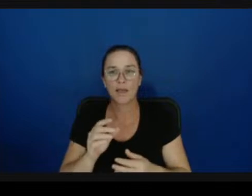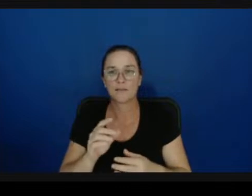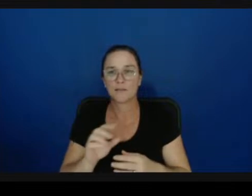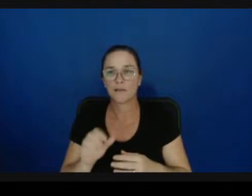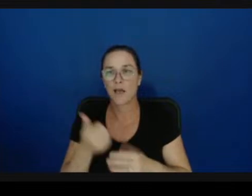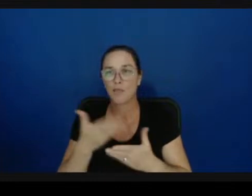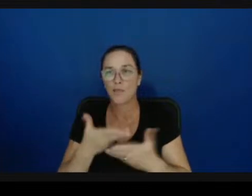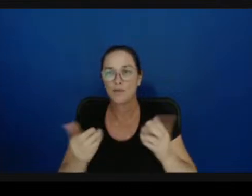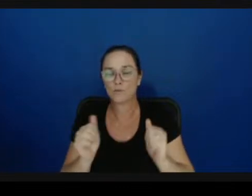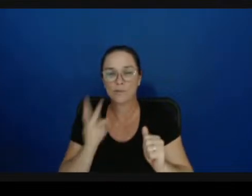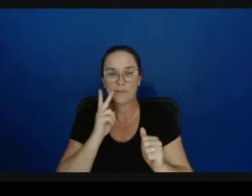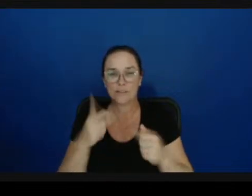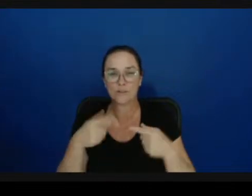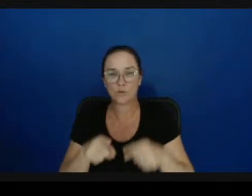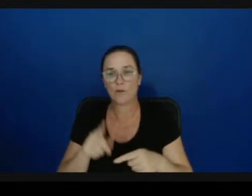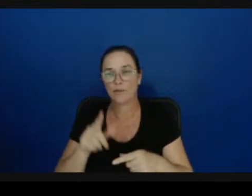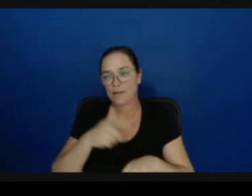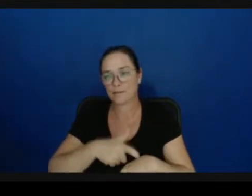looking at those.